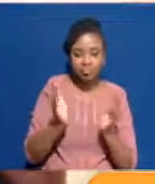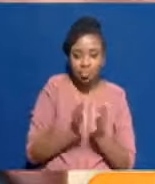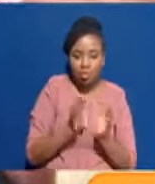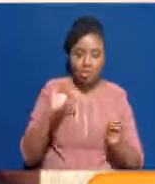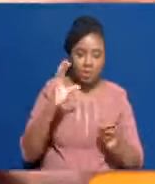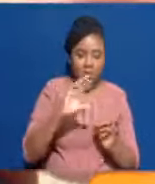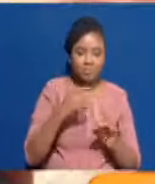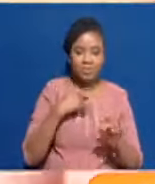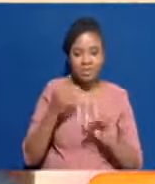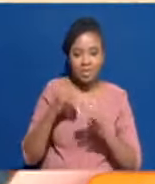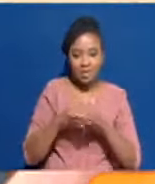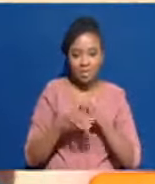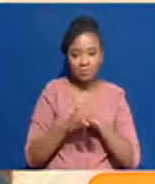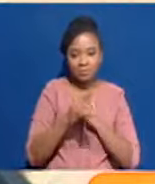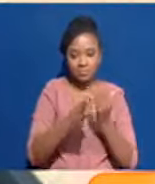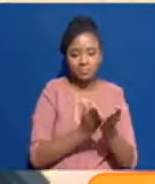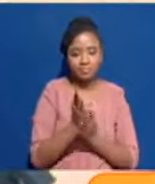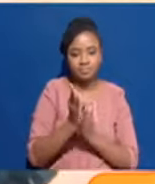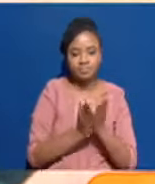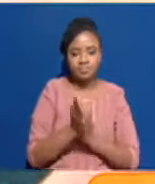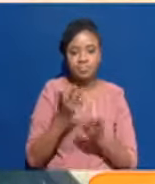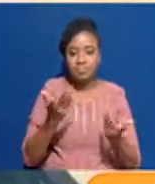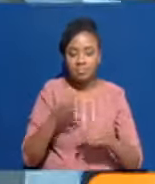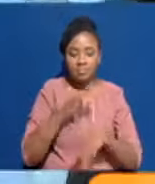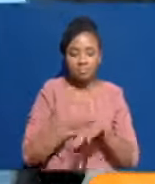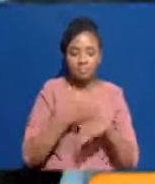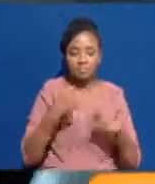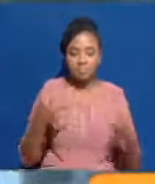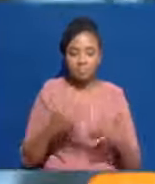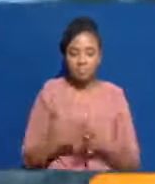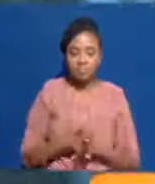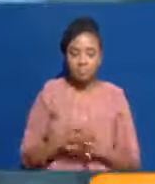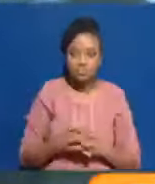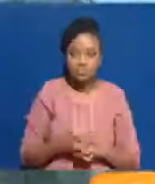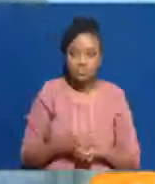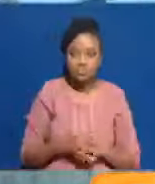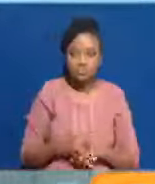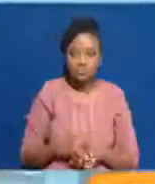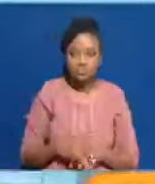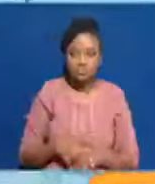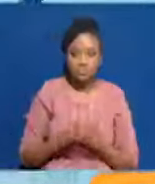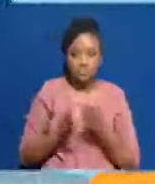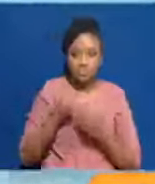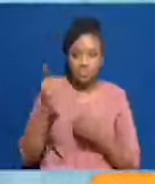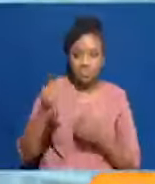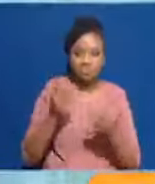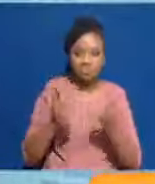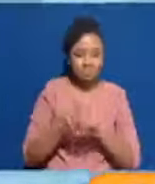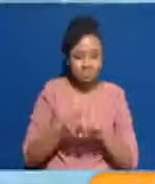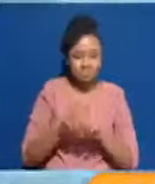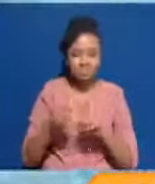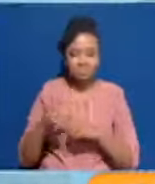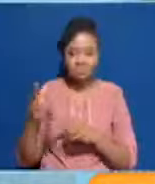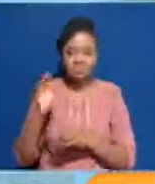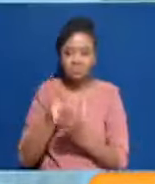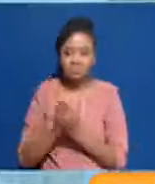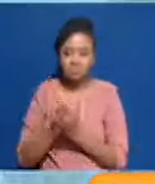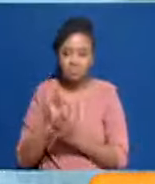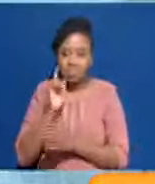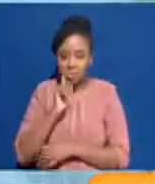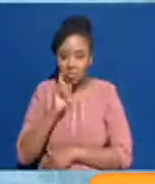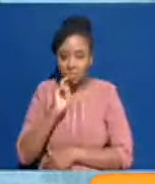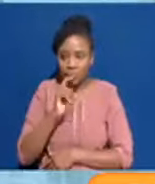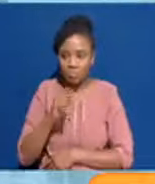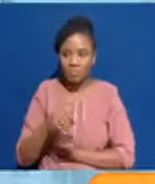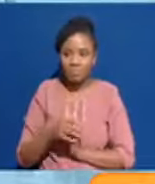are accessing Keep It Cool services through the online platform. This has seen him venture into the chicken business as well. With the current BMUs